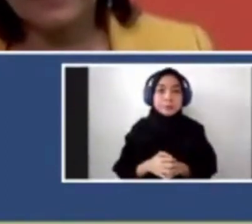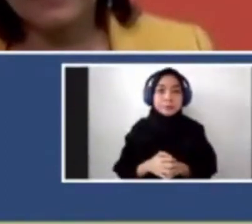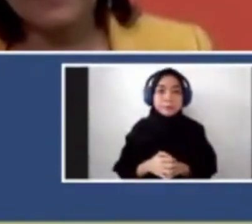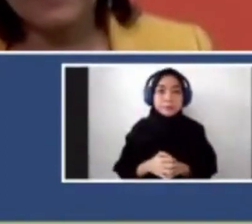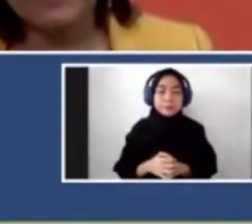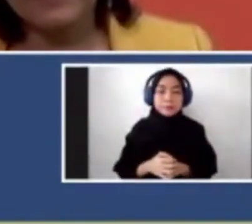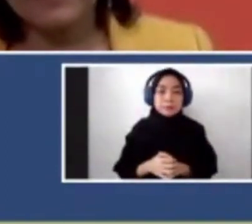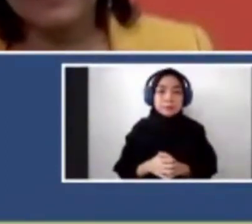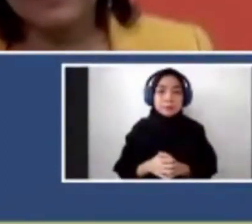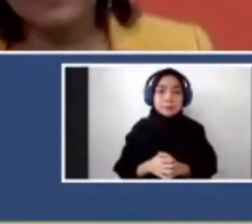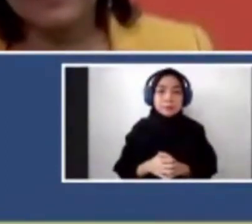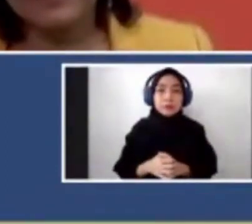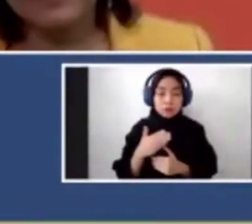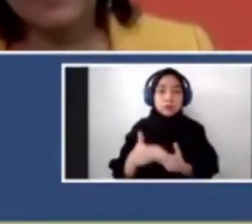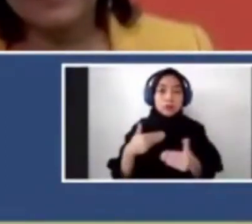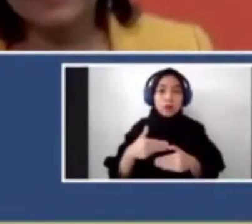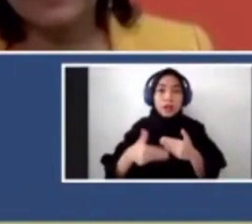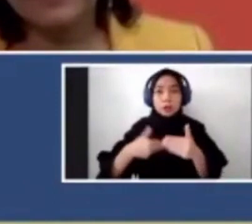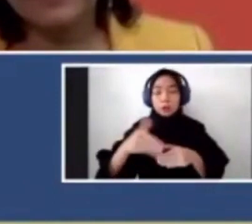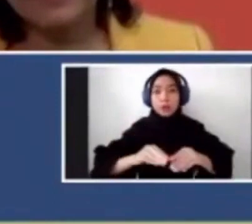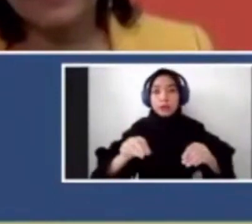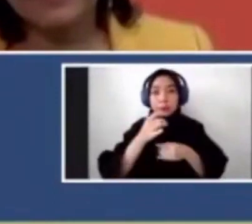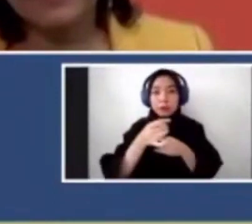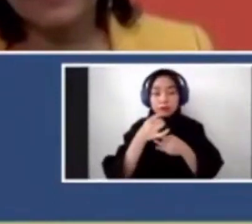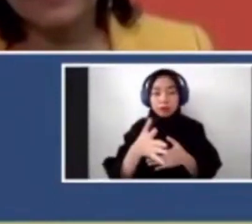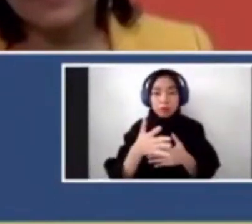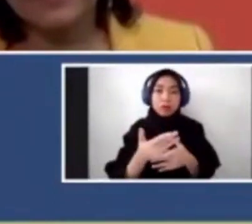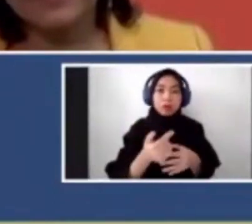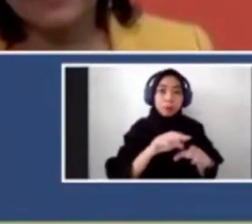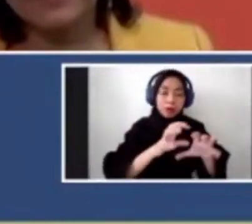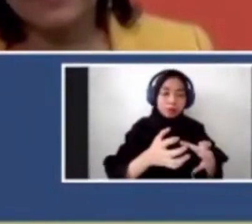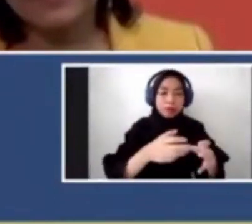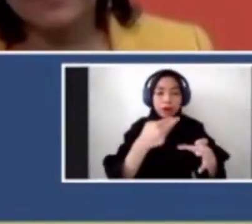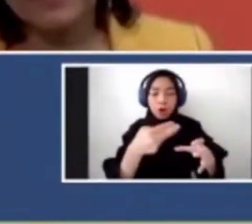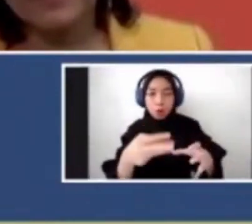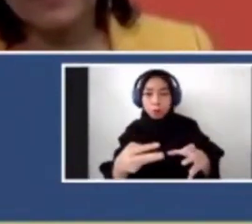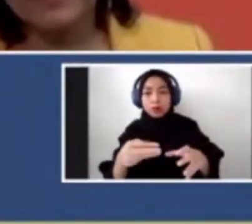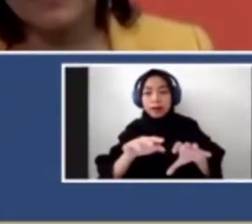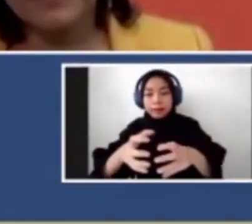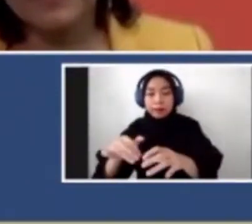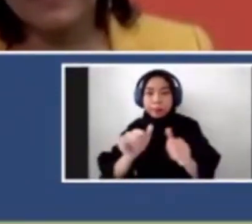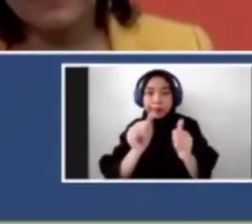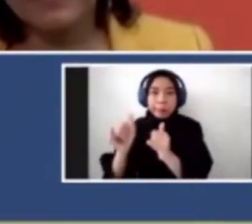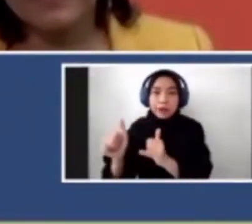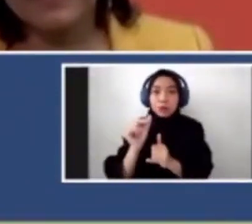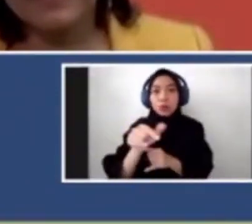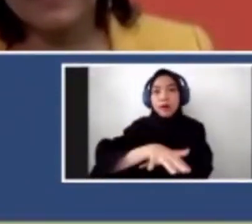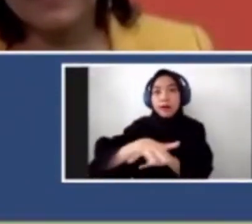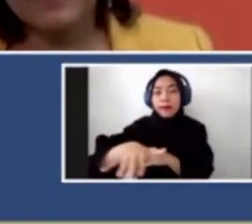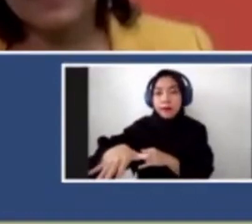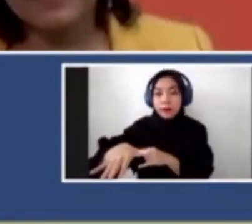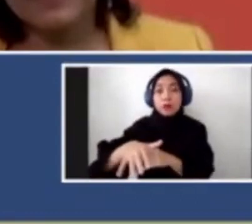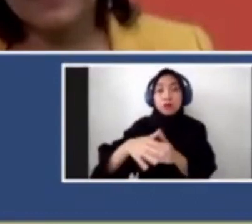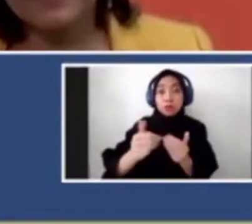professional life by designing ergonomic tools, display furniture, and toys for blind children before moving over to